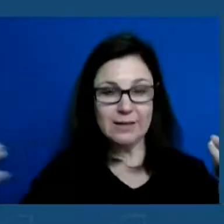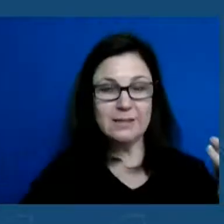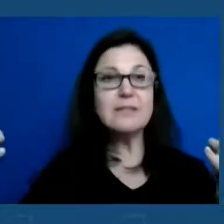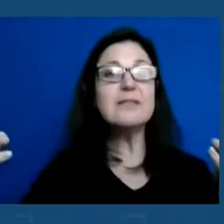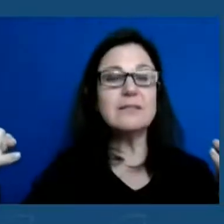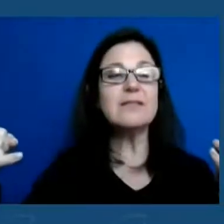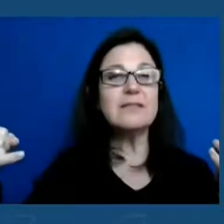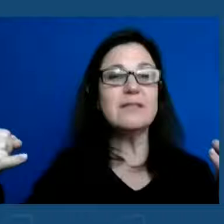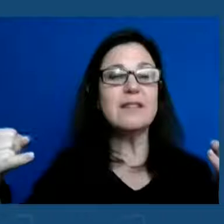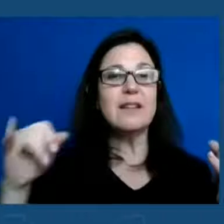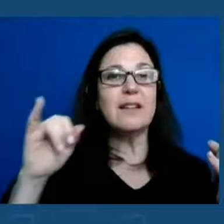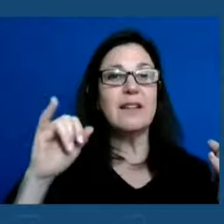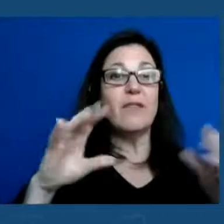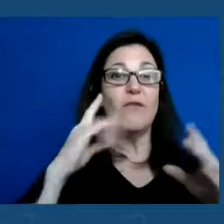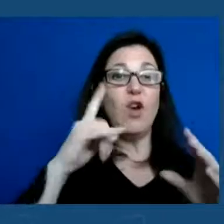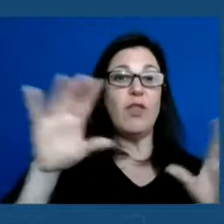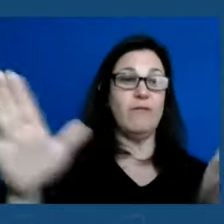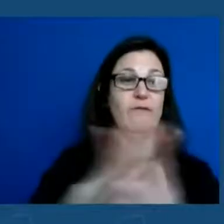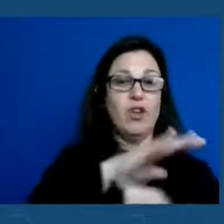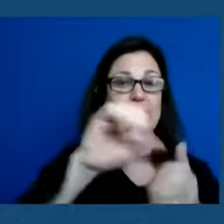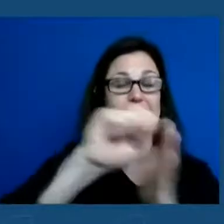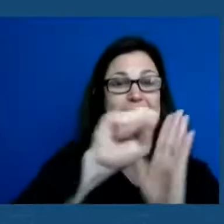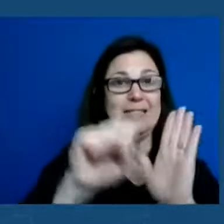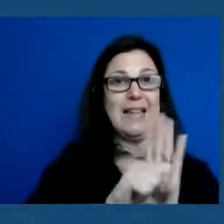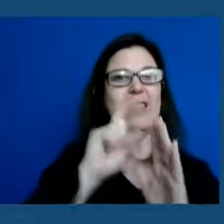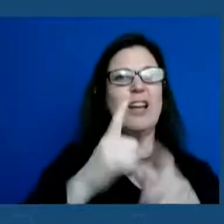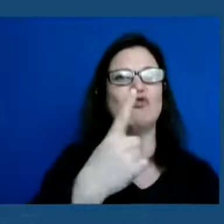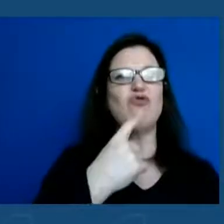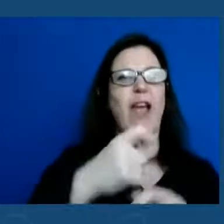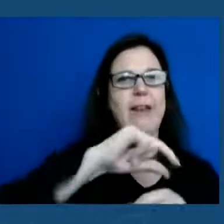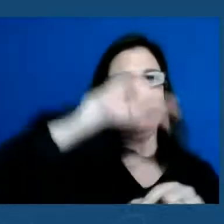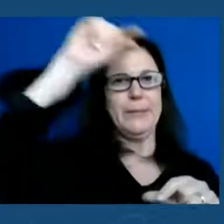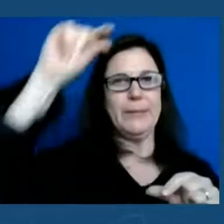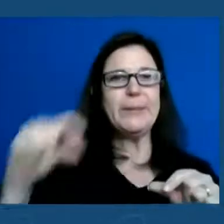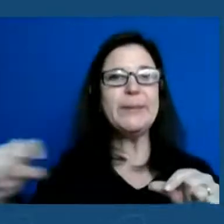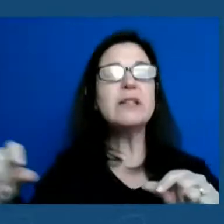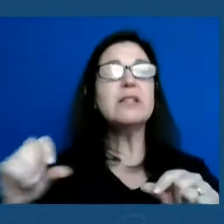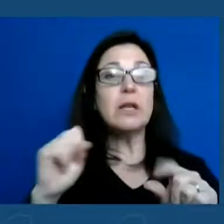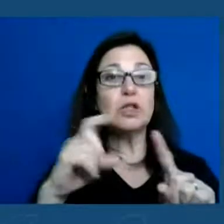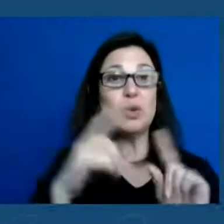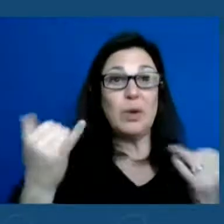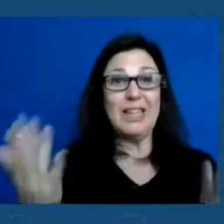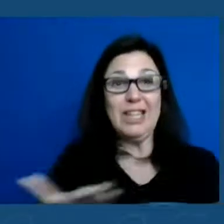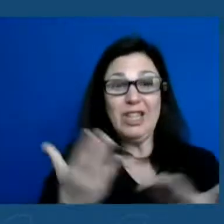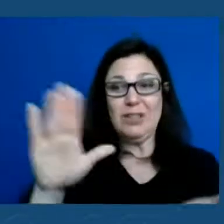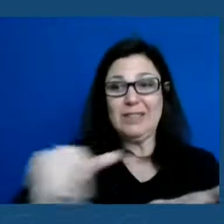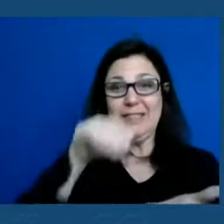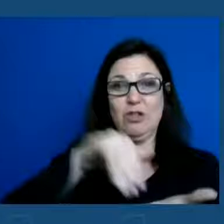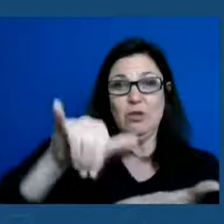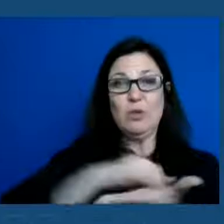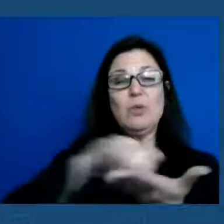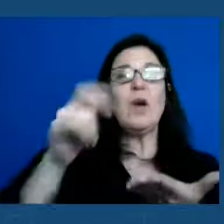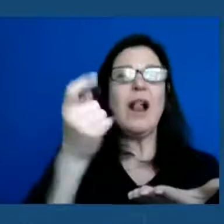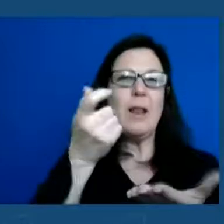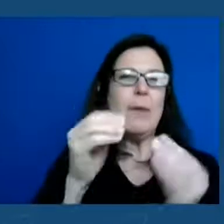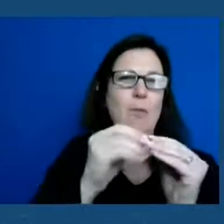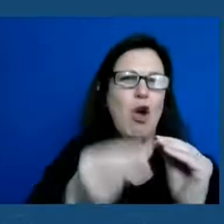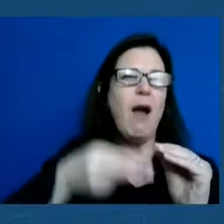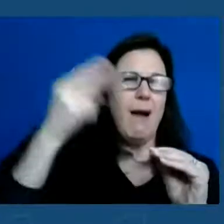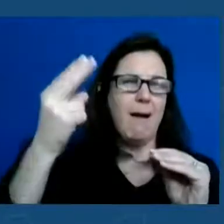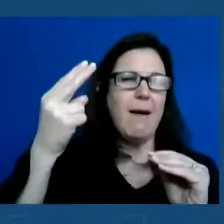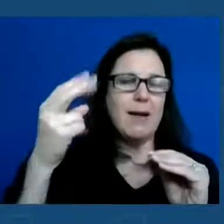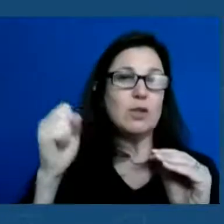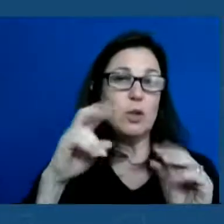the larger red one, but you can see that we've been trending a little higher in central New York here as well. So we're watching those